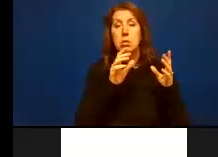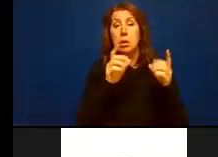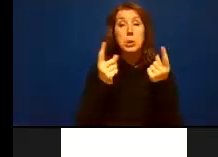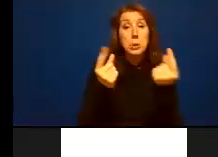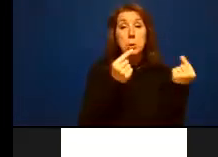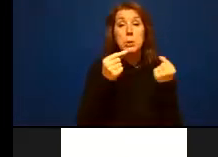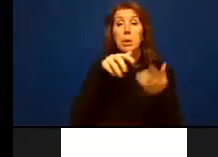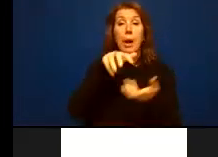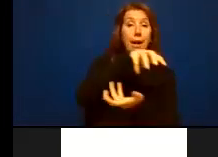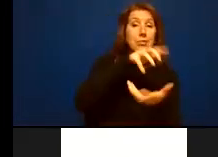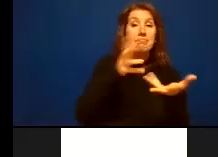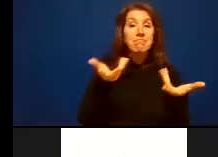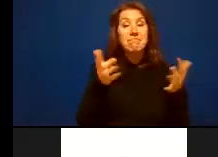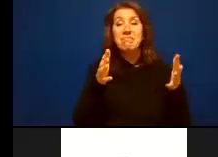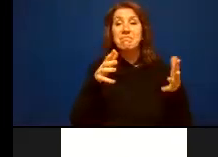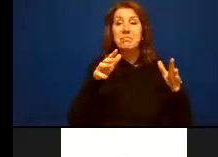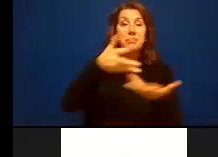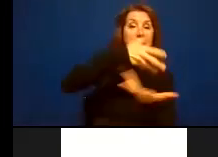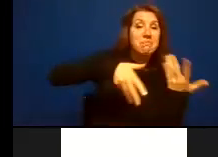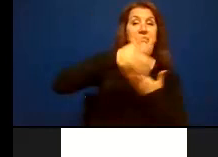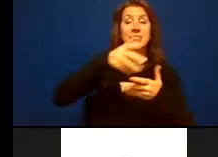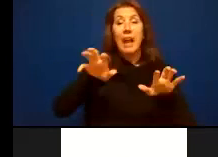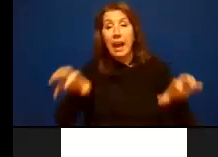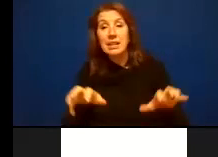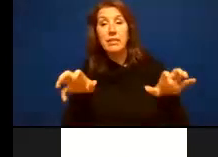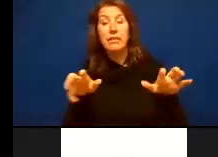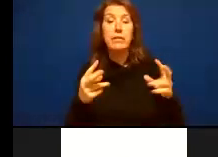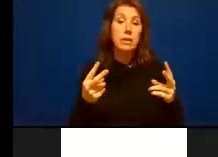and sometimes can't leave the facility. And